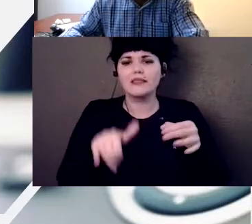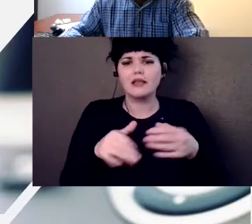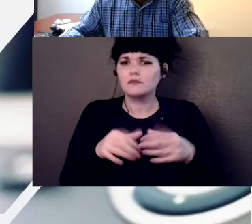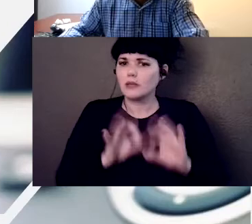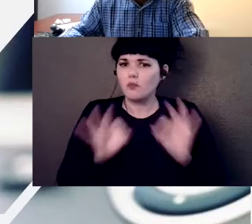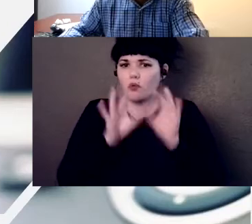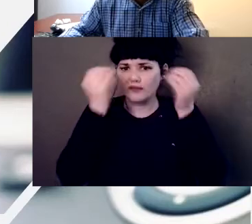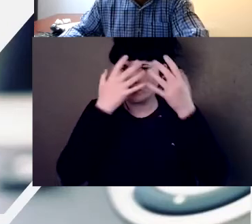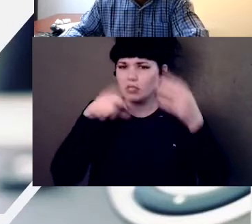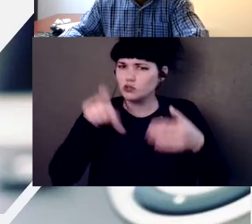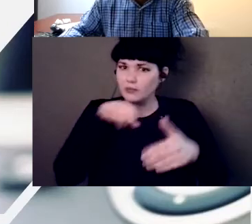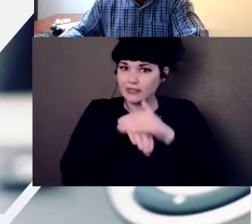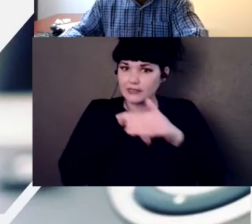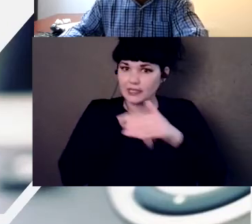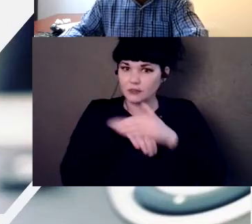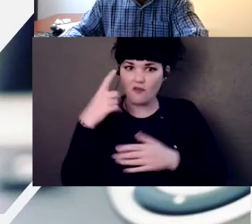all.